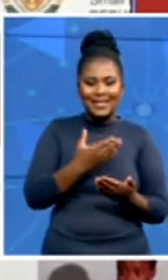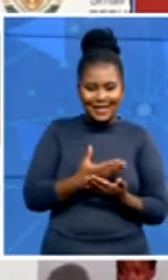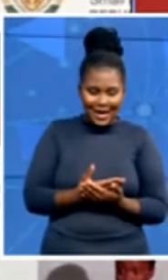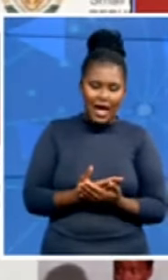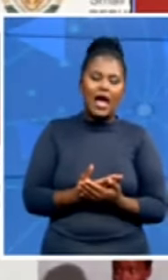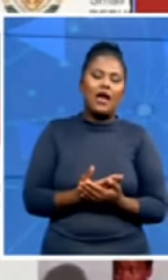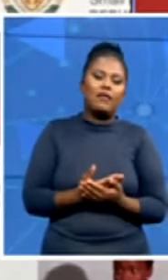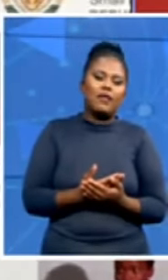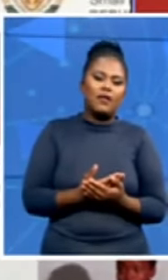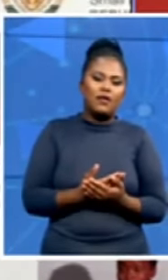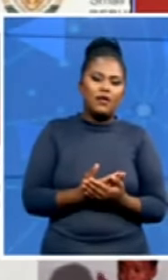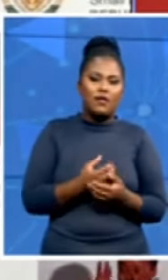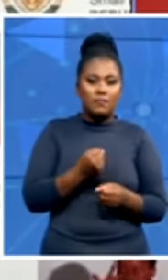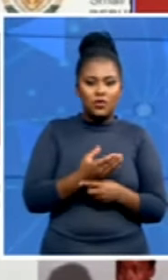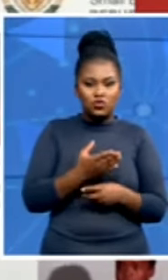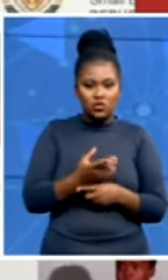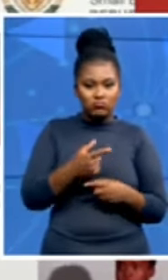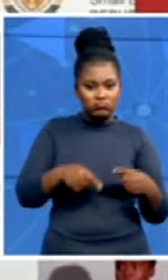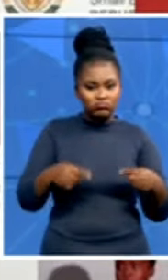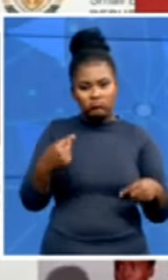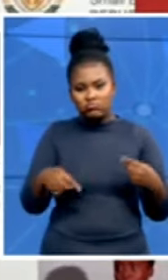whilst they collaborate with big businesses.